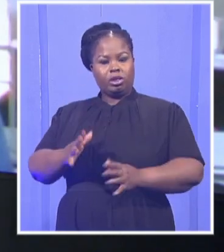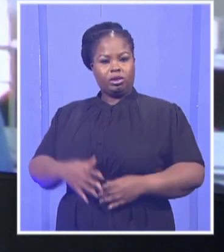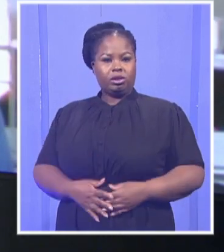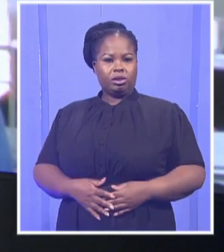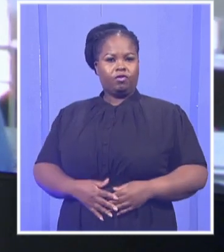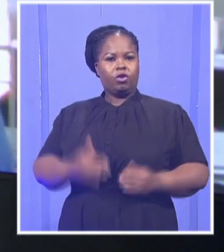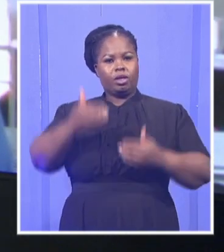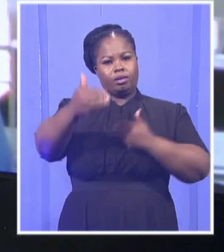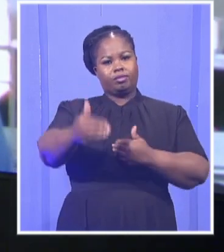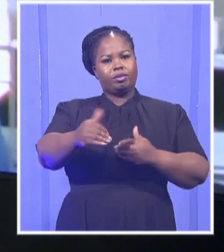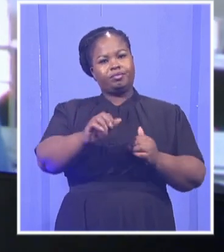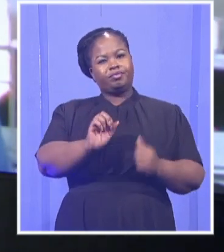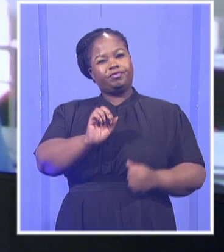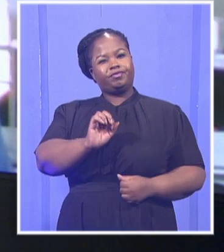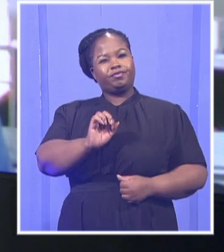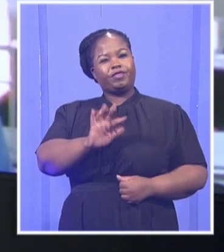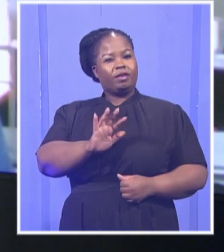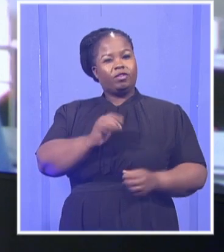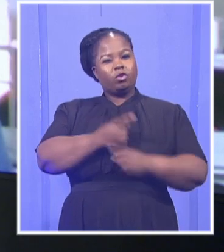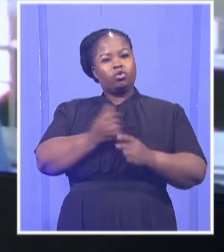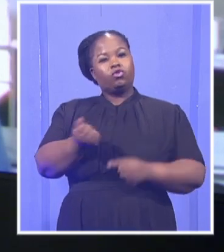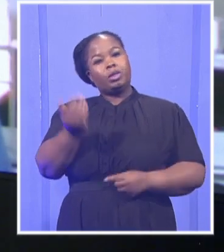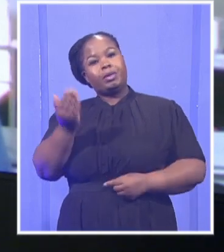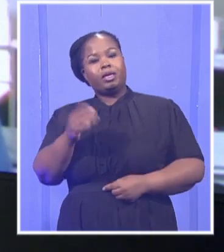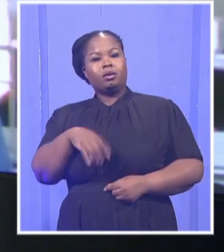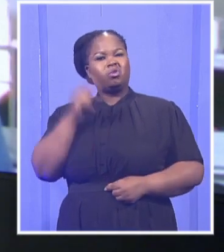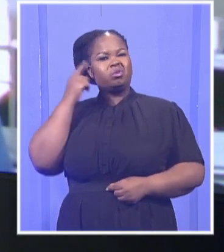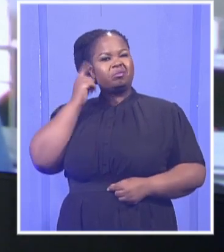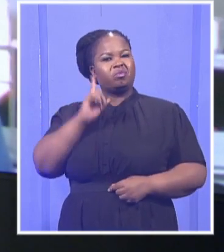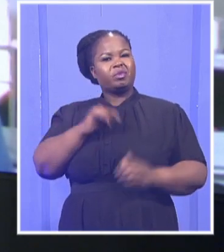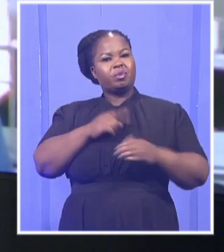energy production space. Your thoughts about that development?